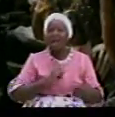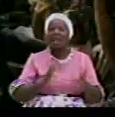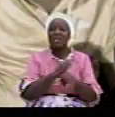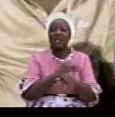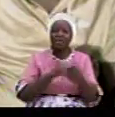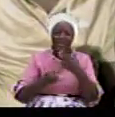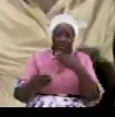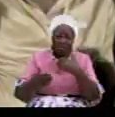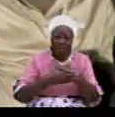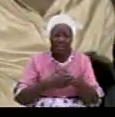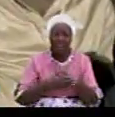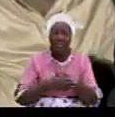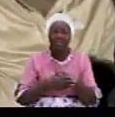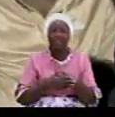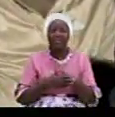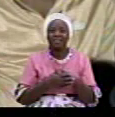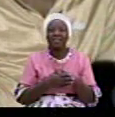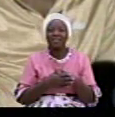back.